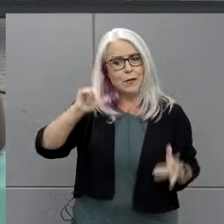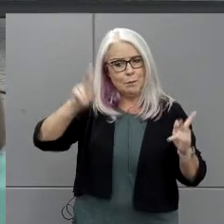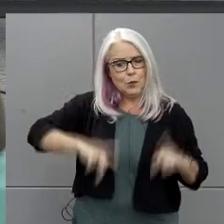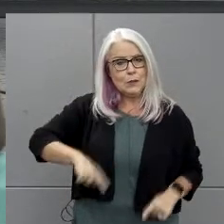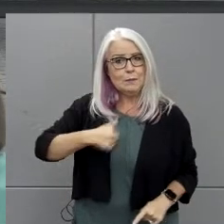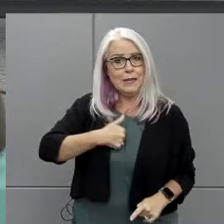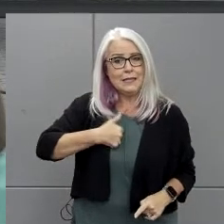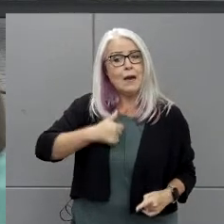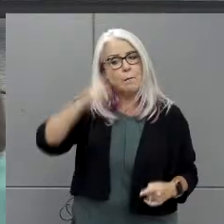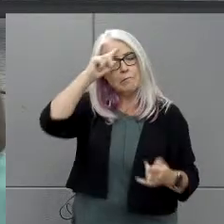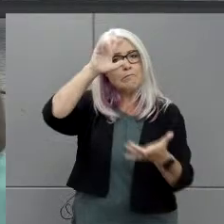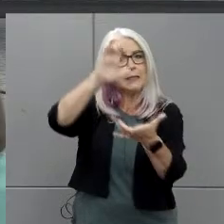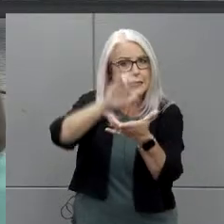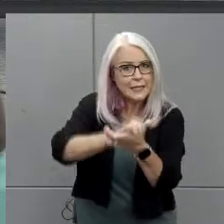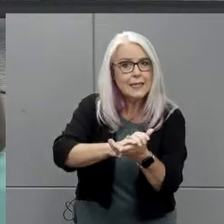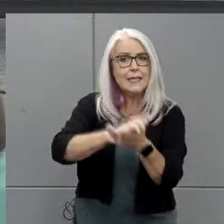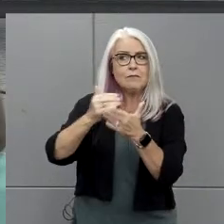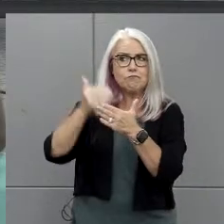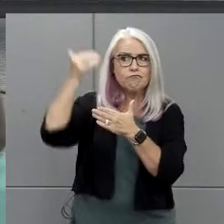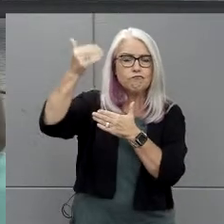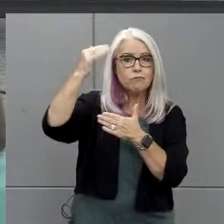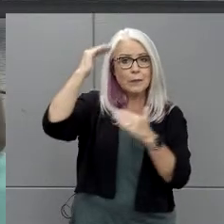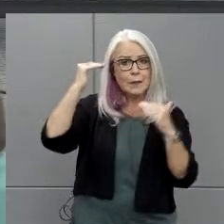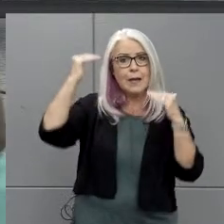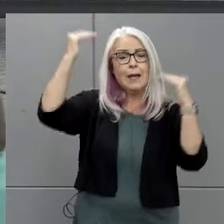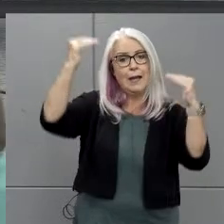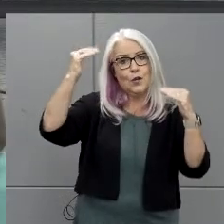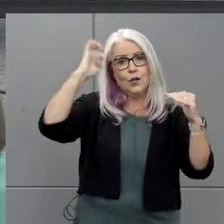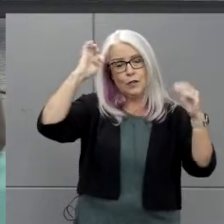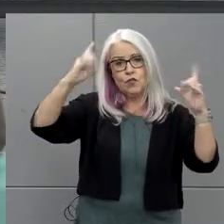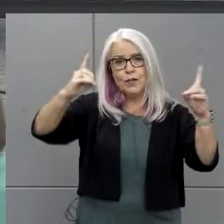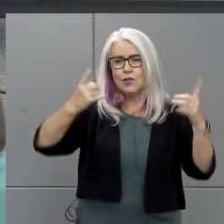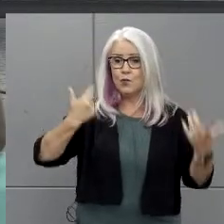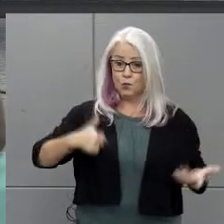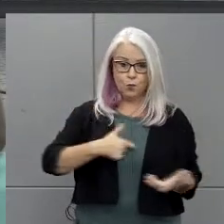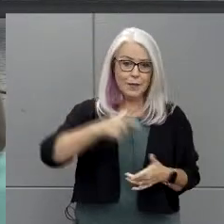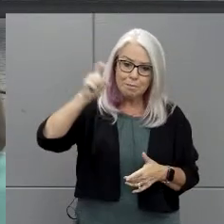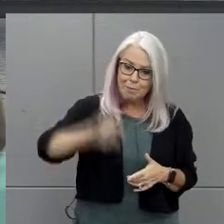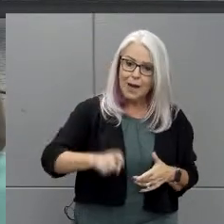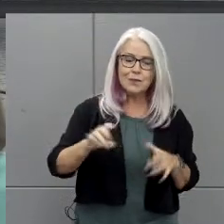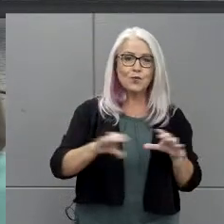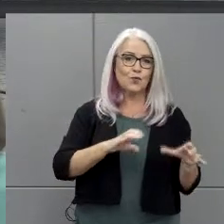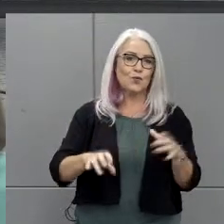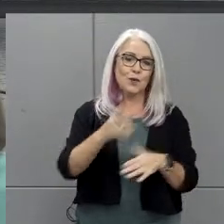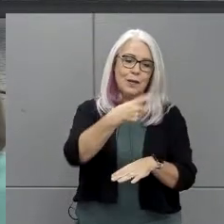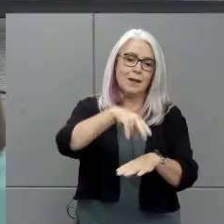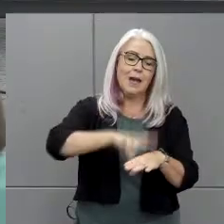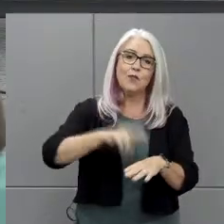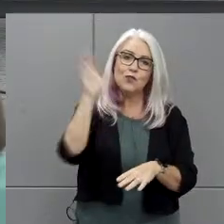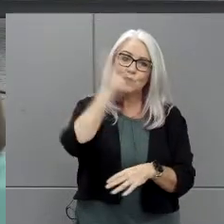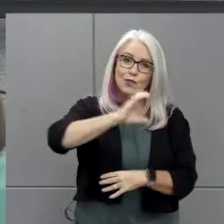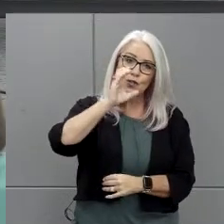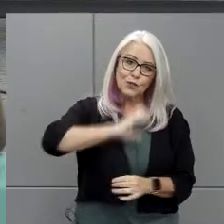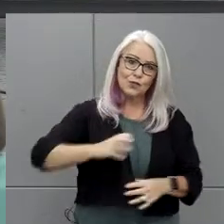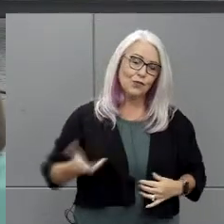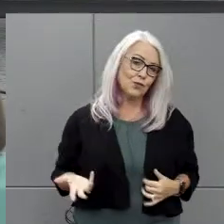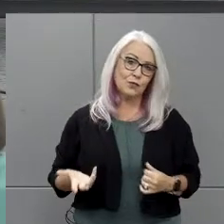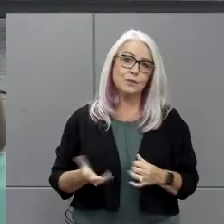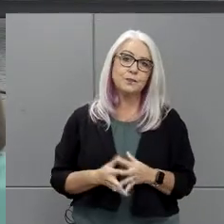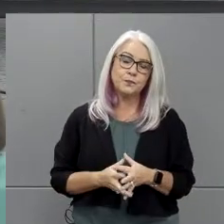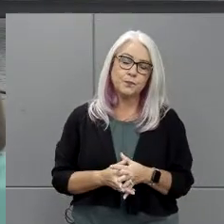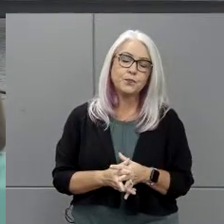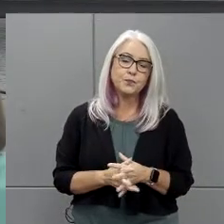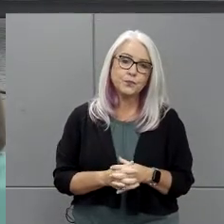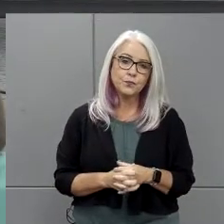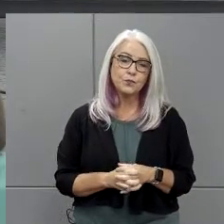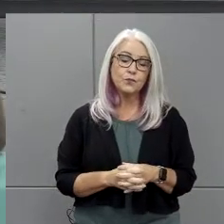believes in education, I believe that we have to do a national search. We have to. And